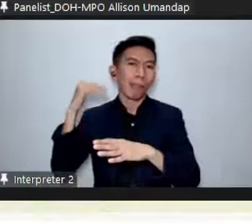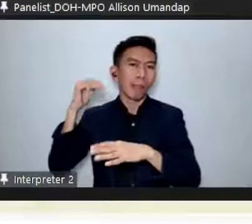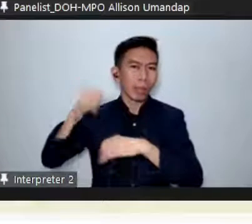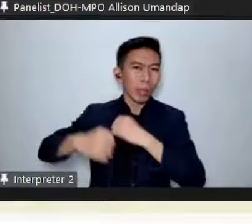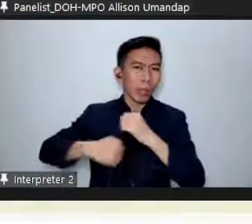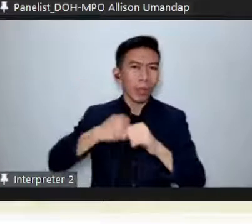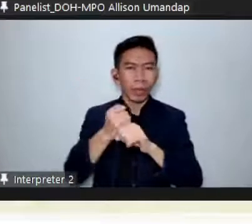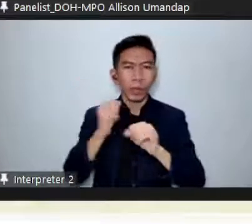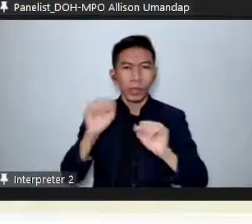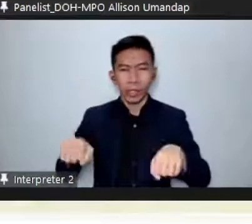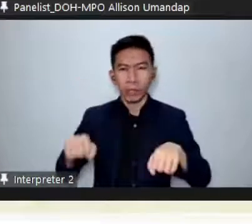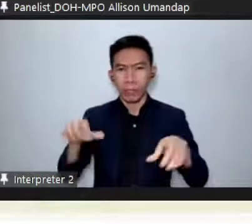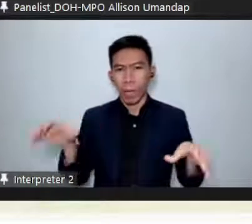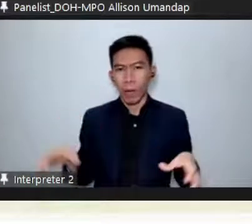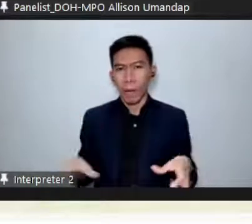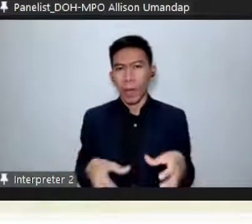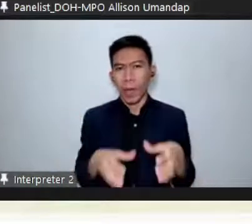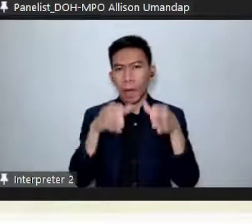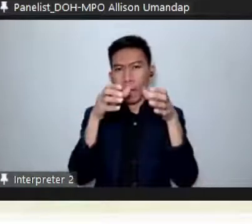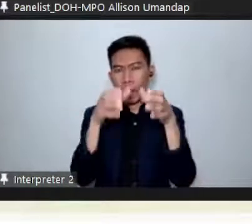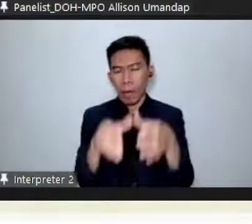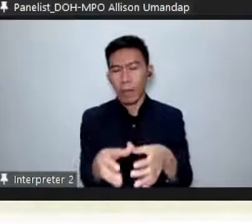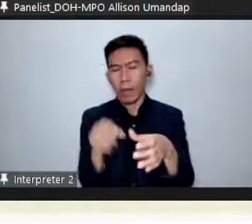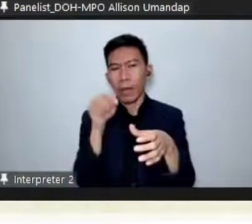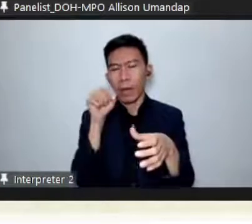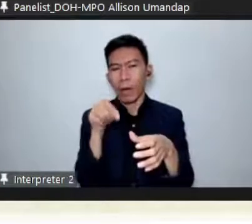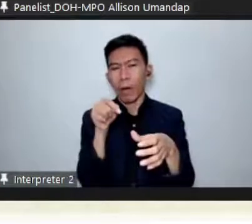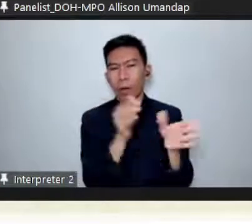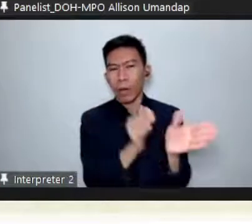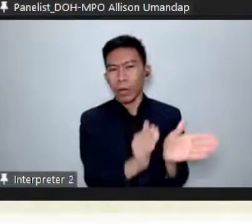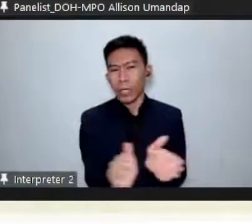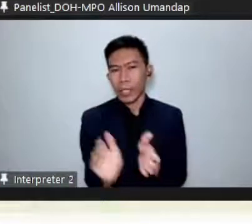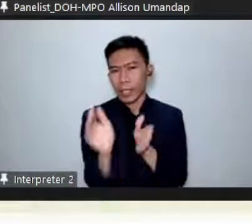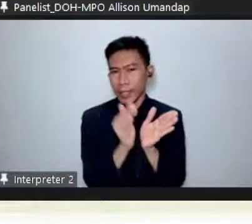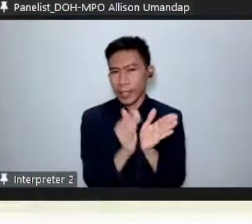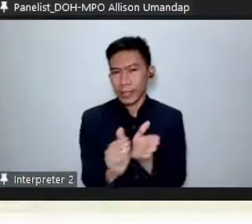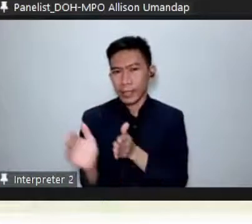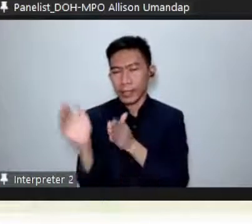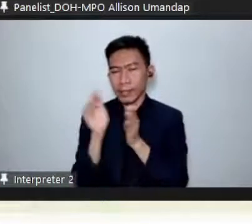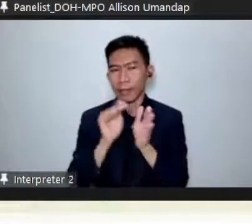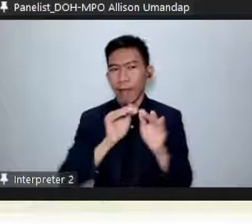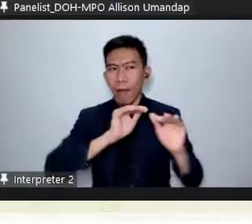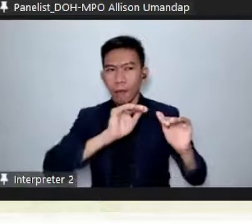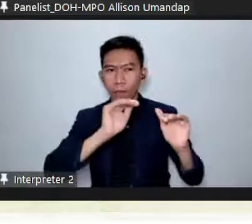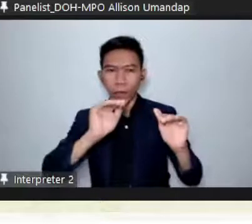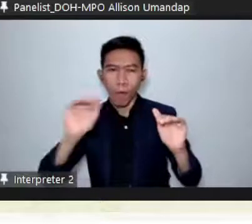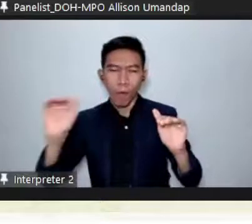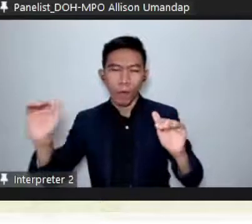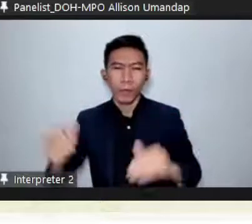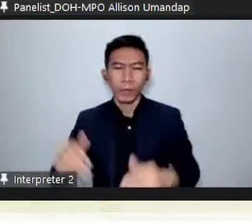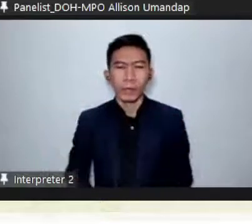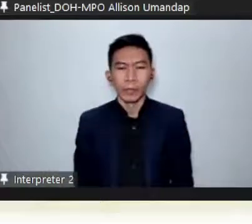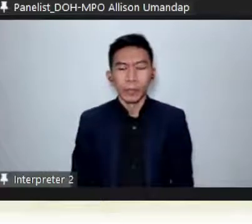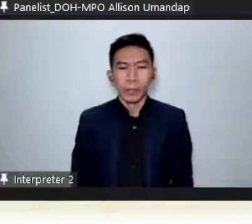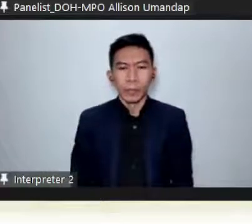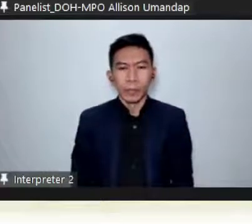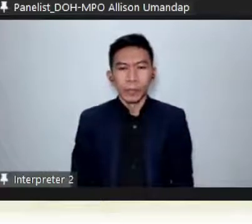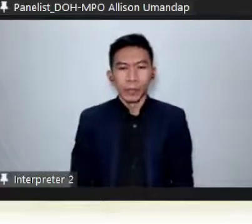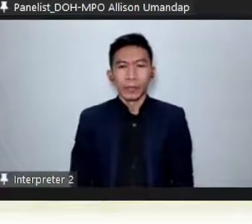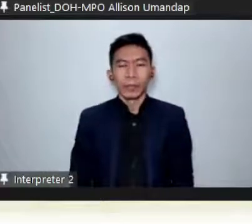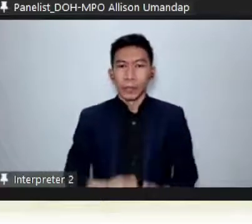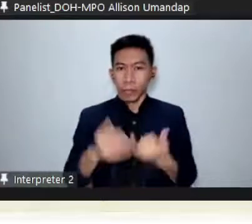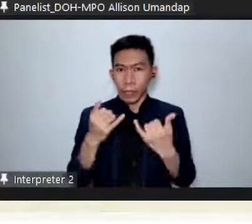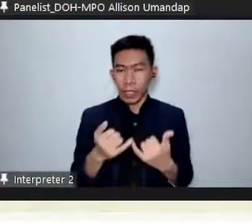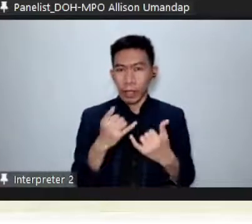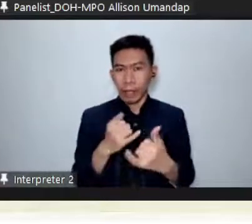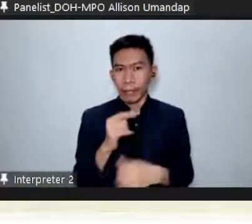them together as an organized and planned whole. So what specific areas do I